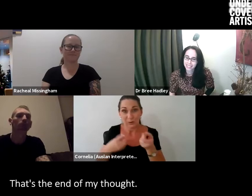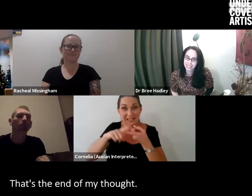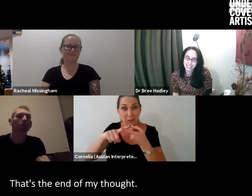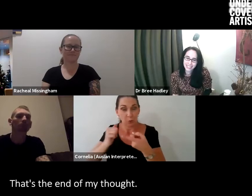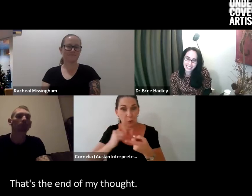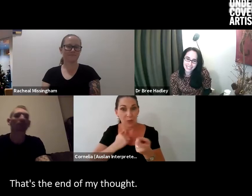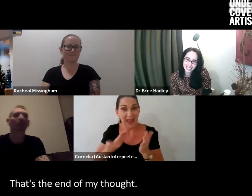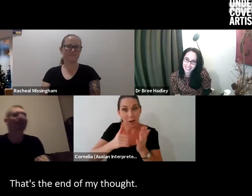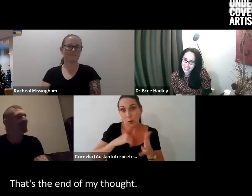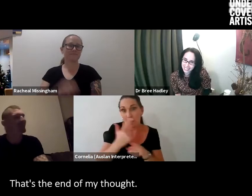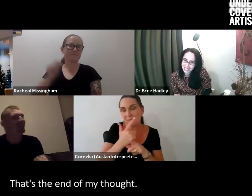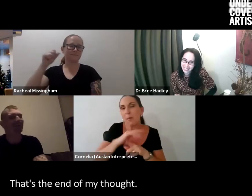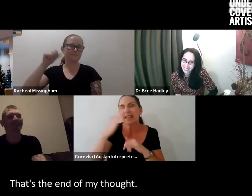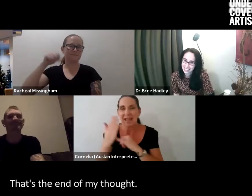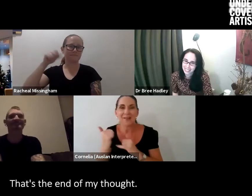thought.